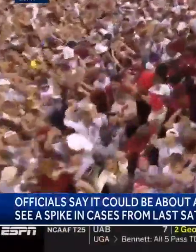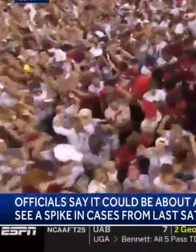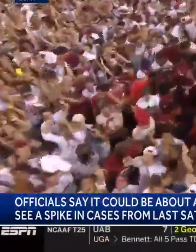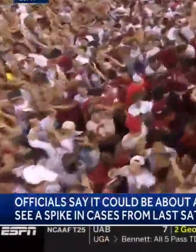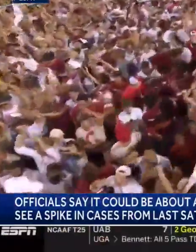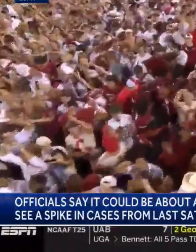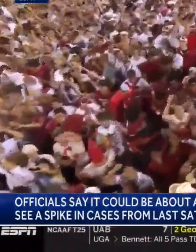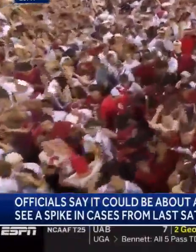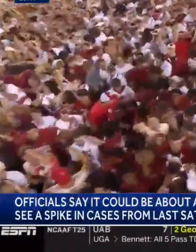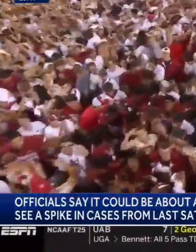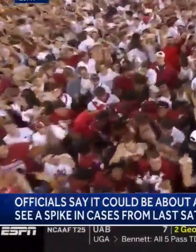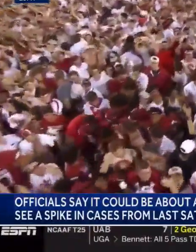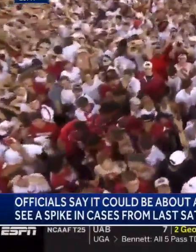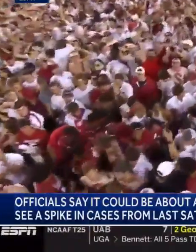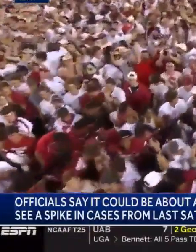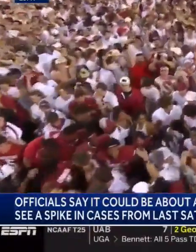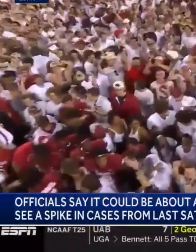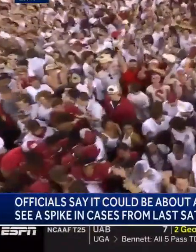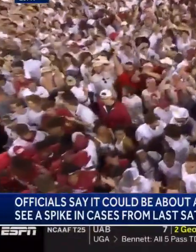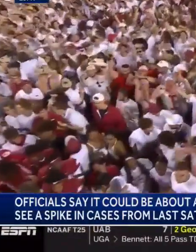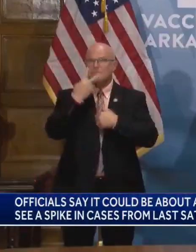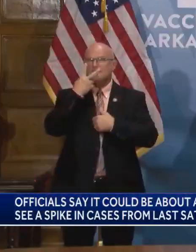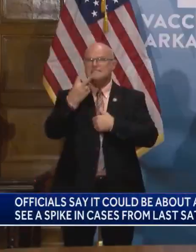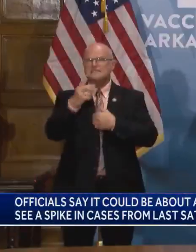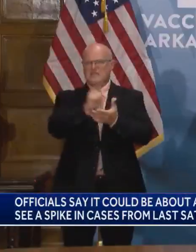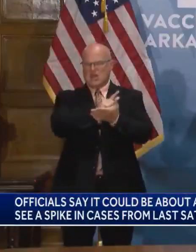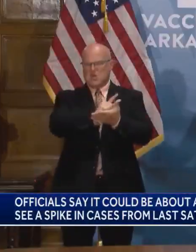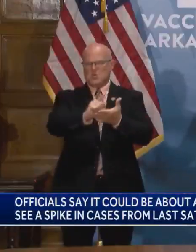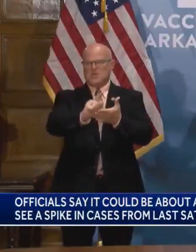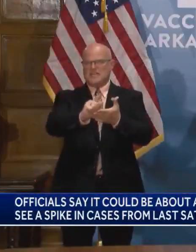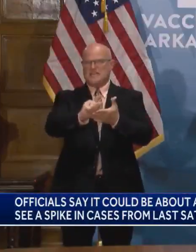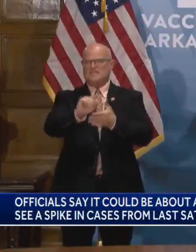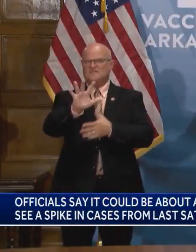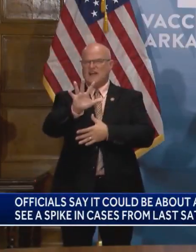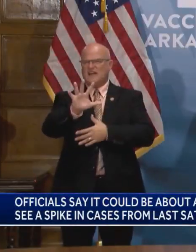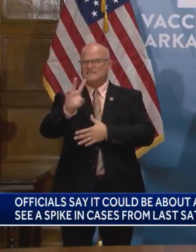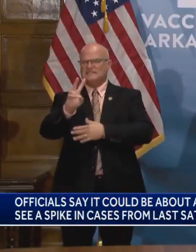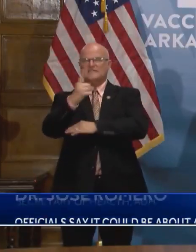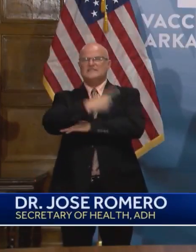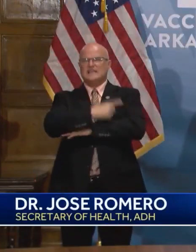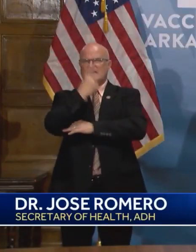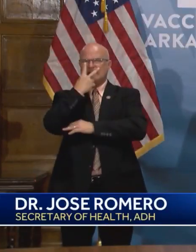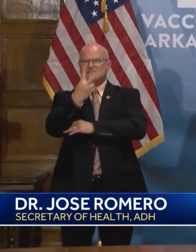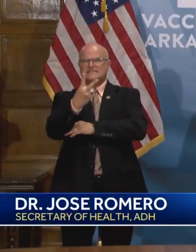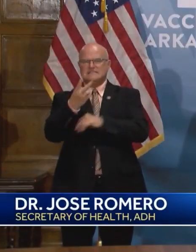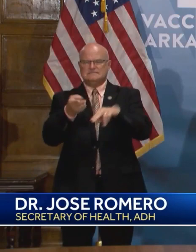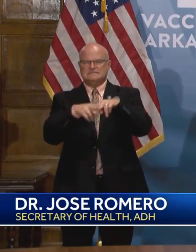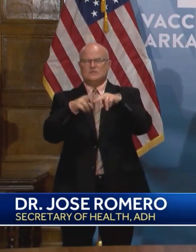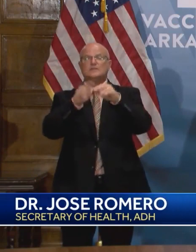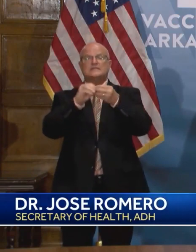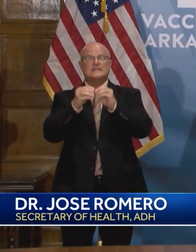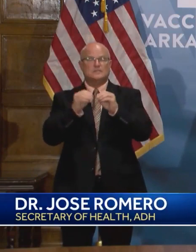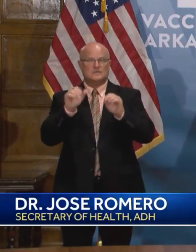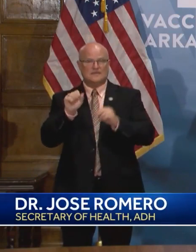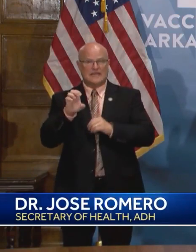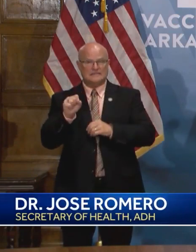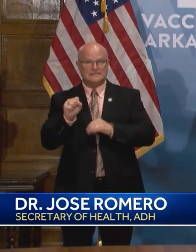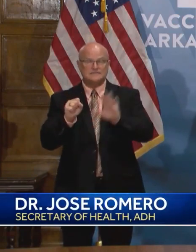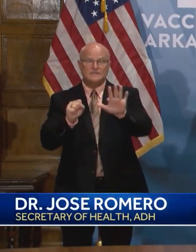Saturday before we see those numbers. We would tend to see this about a week after, 5 to 7 days after, we should start to see increasing numbers of